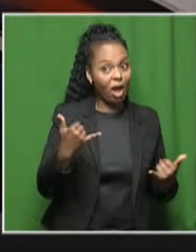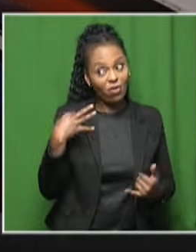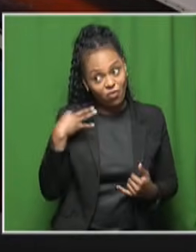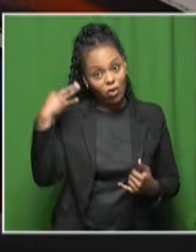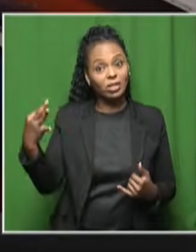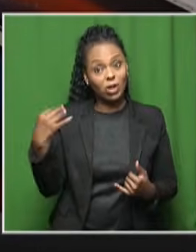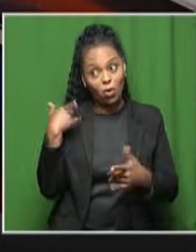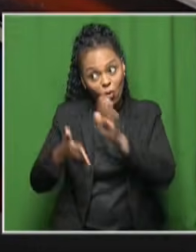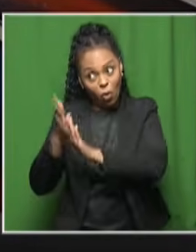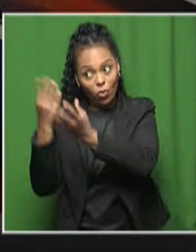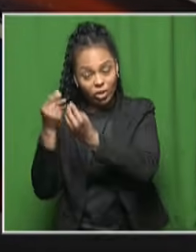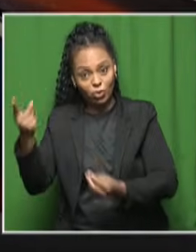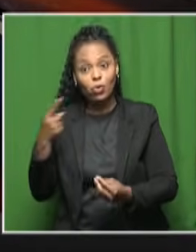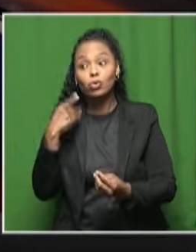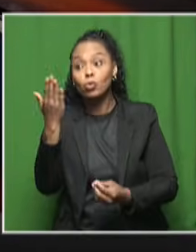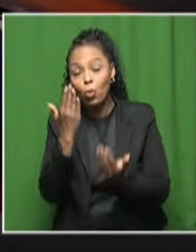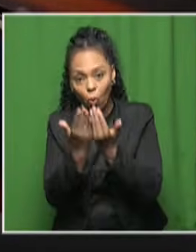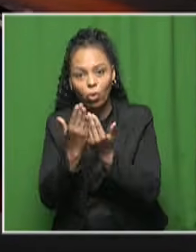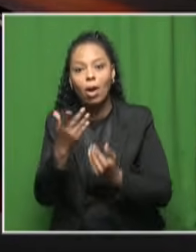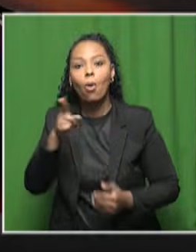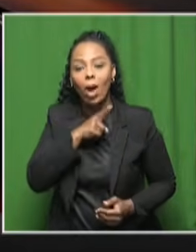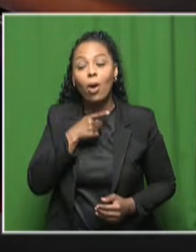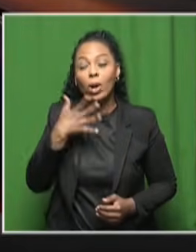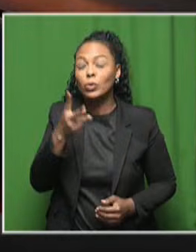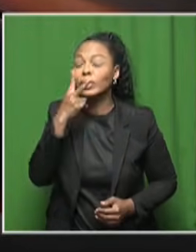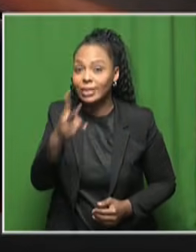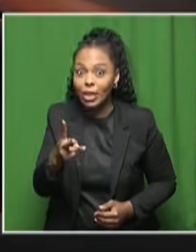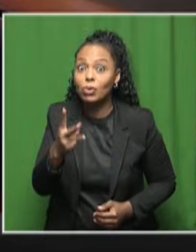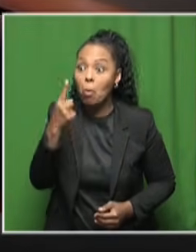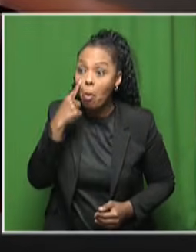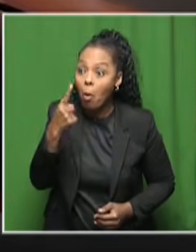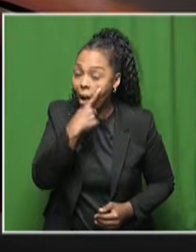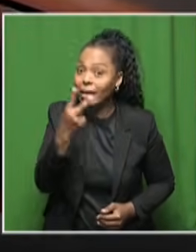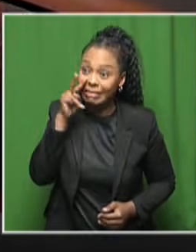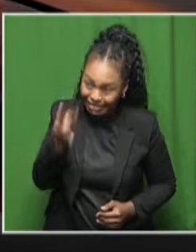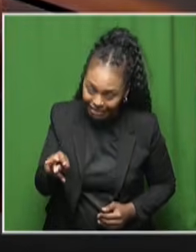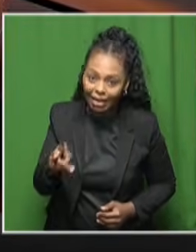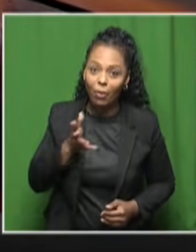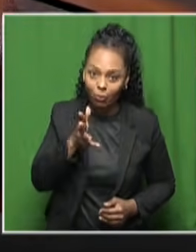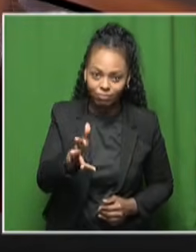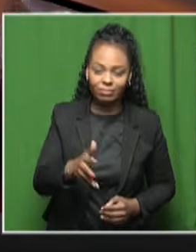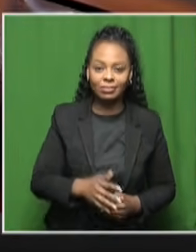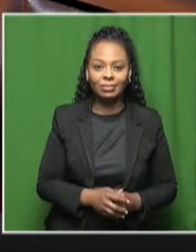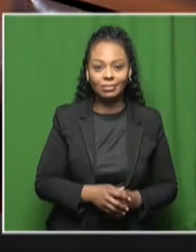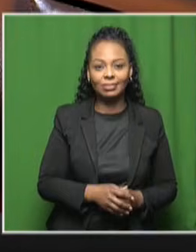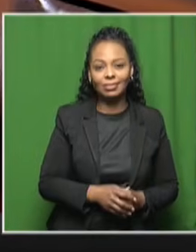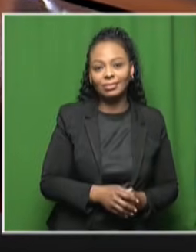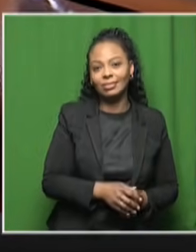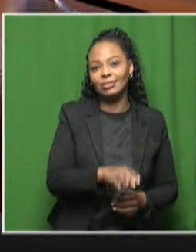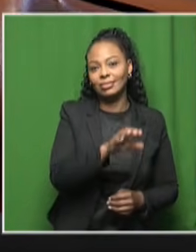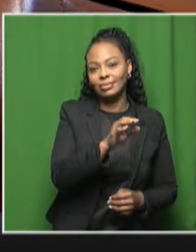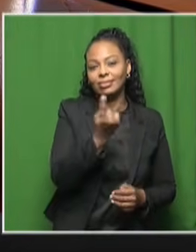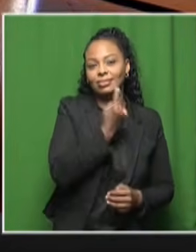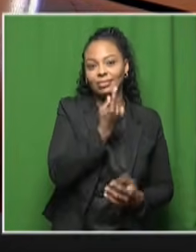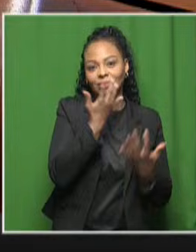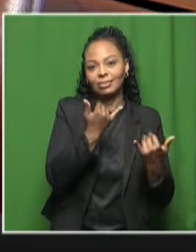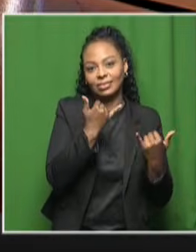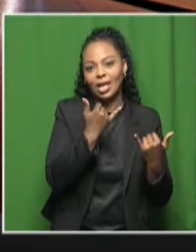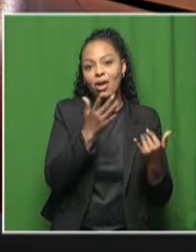because I'd love to see this in practice. Yes. And ideally, one would go to a school that is